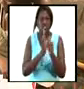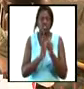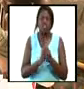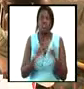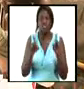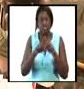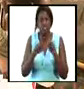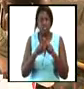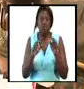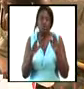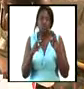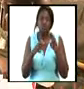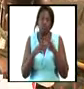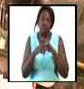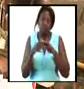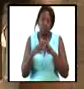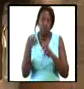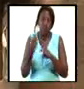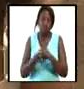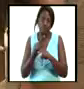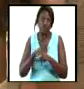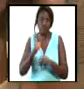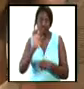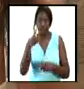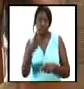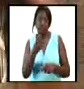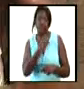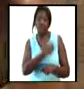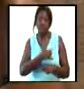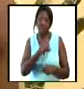for your entire life from here onwards.